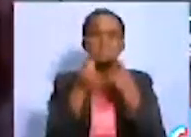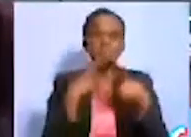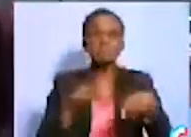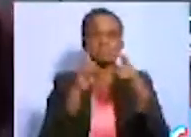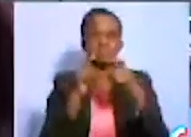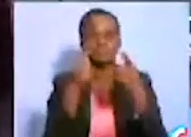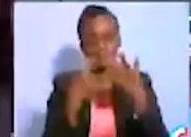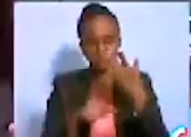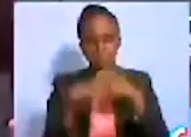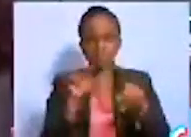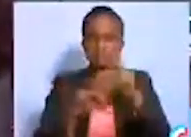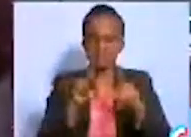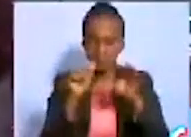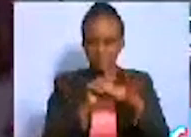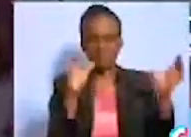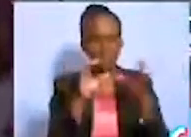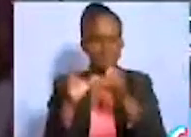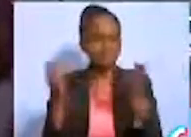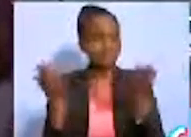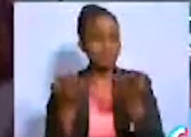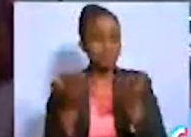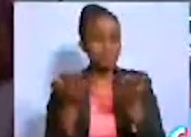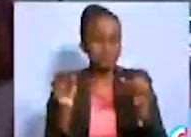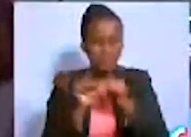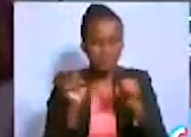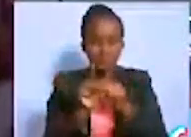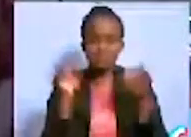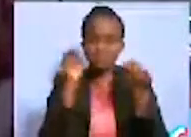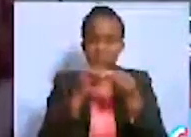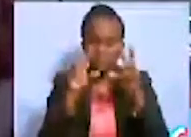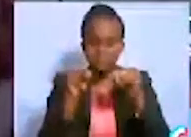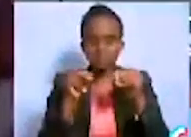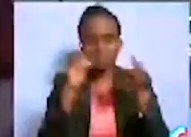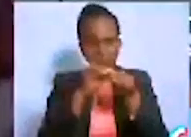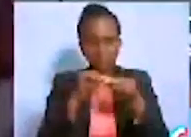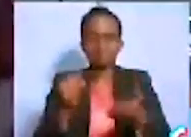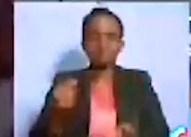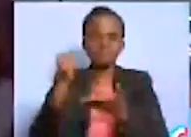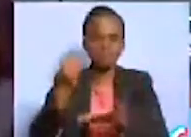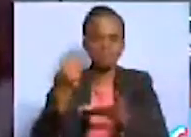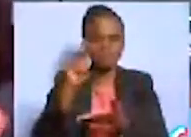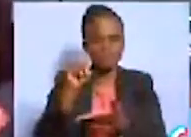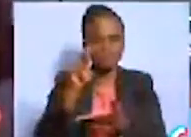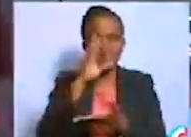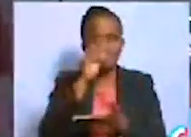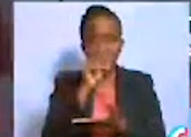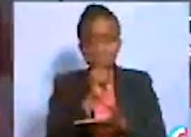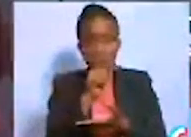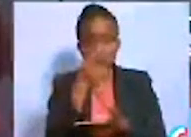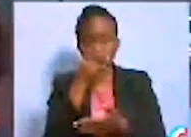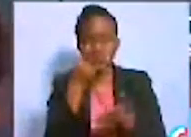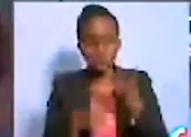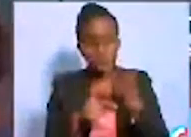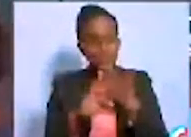the challenges of our people in the community. A normal budget, Mr. Speaker, that subscribes